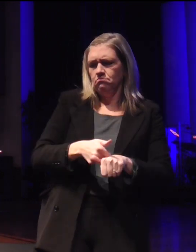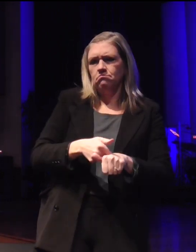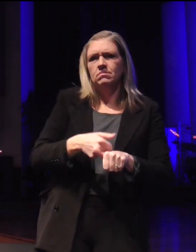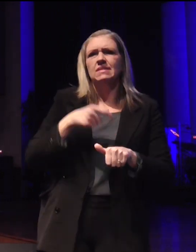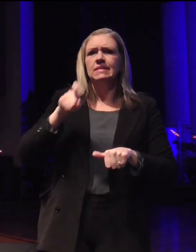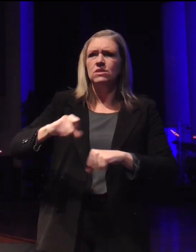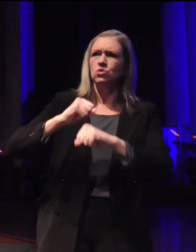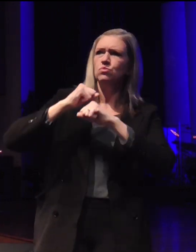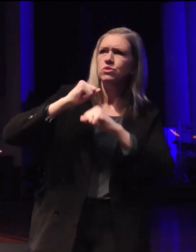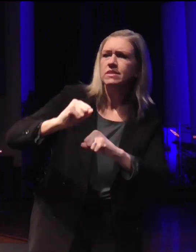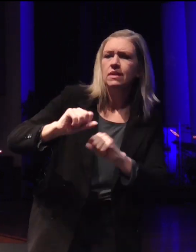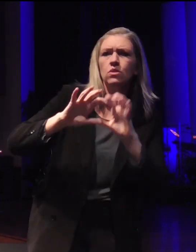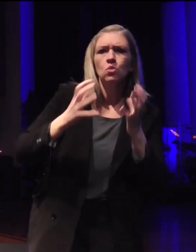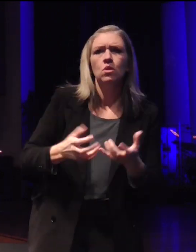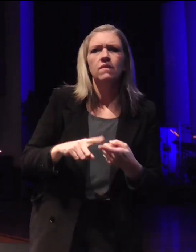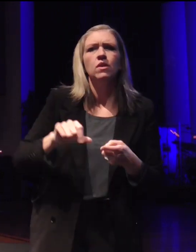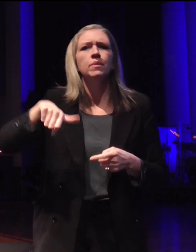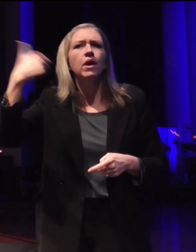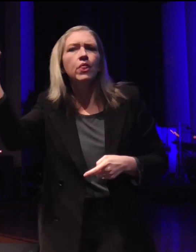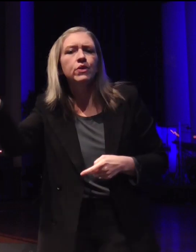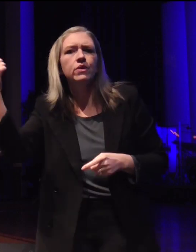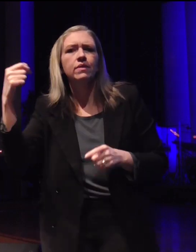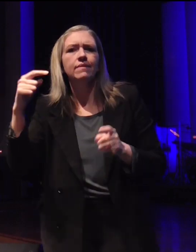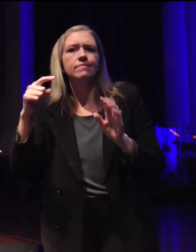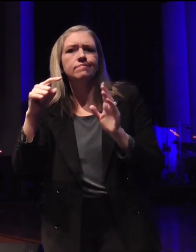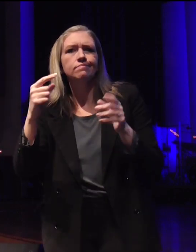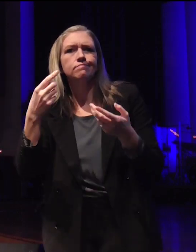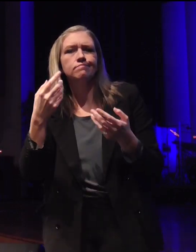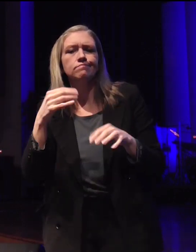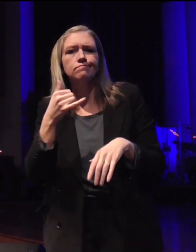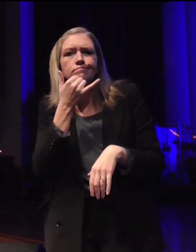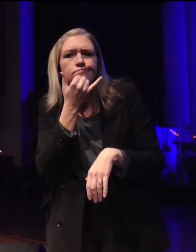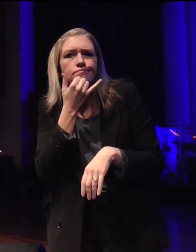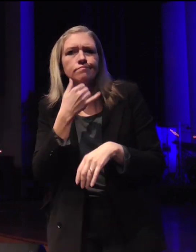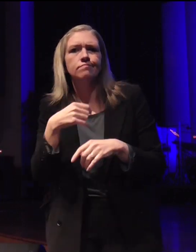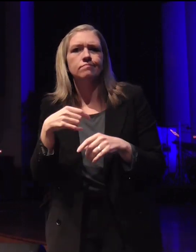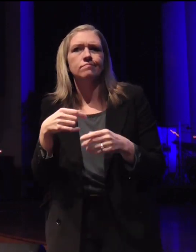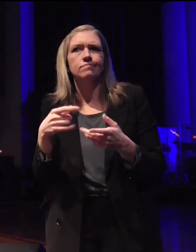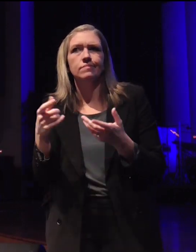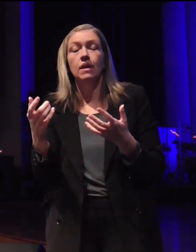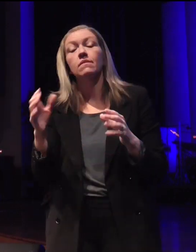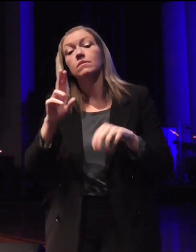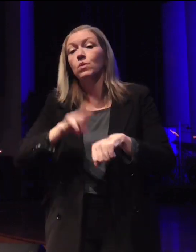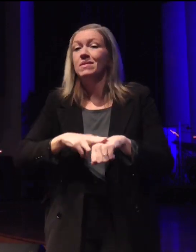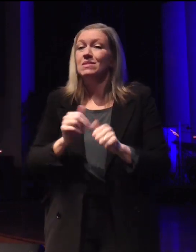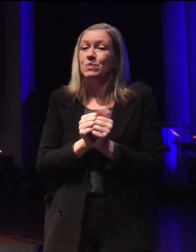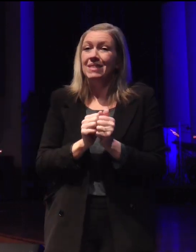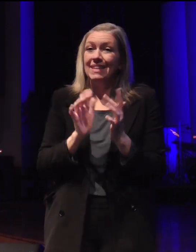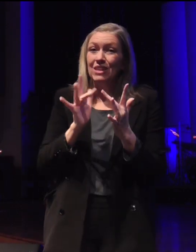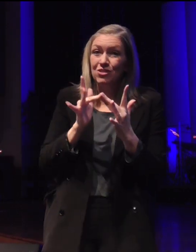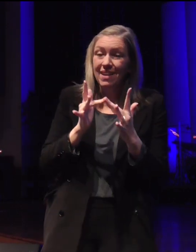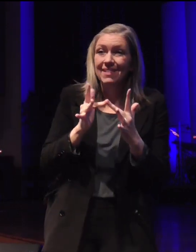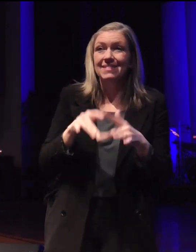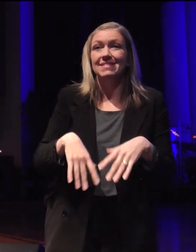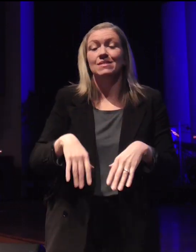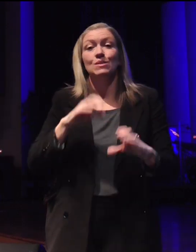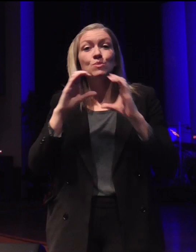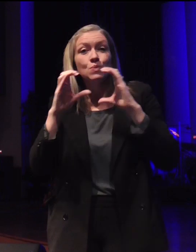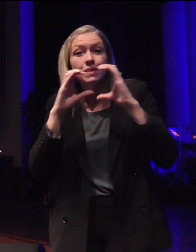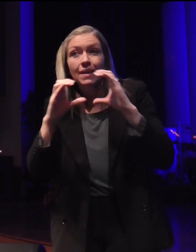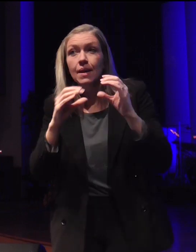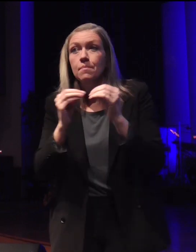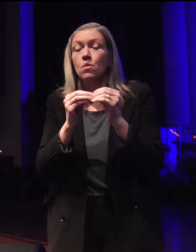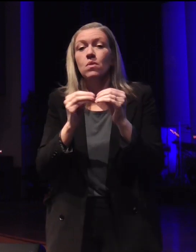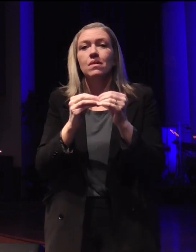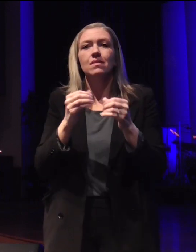from other people's falsities. And that, of course, with the advent of the internet, the ability to communicate more every